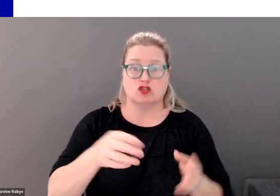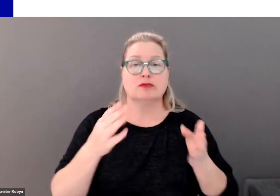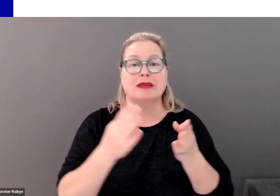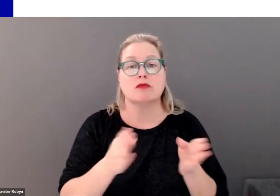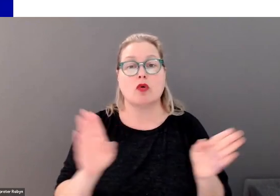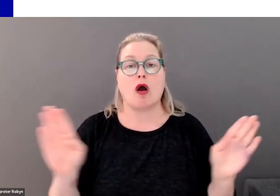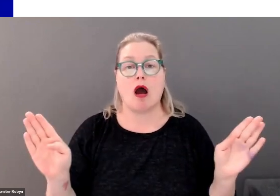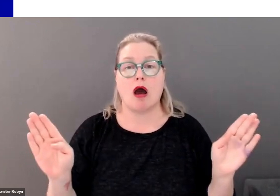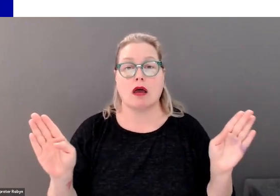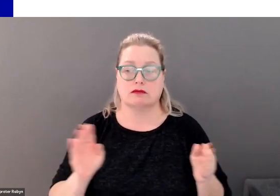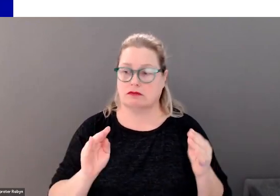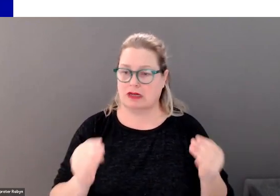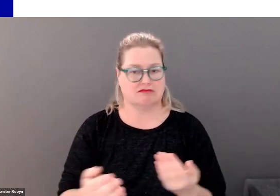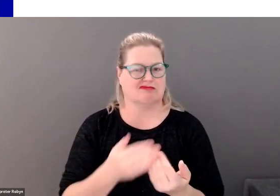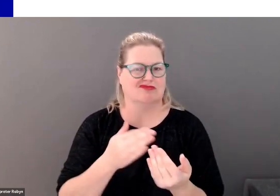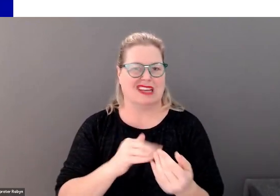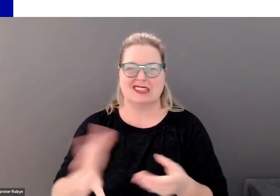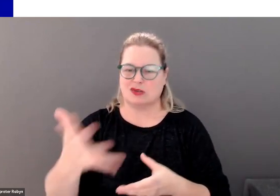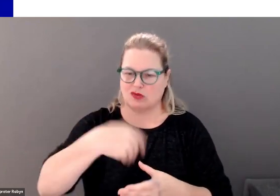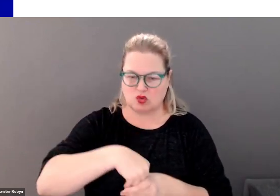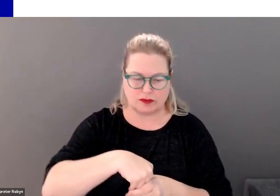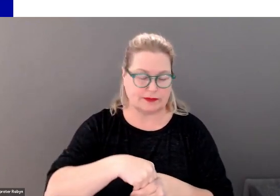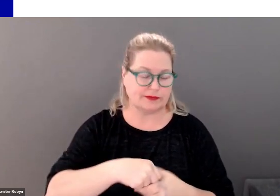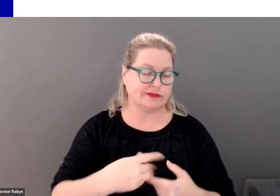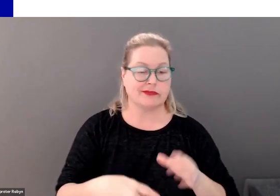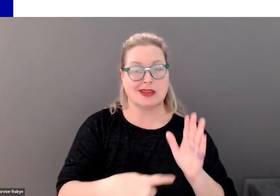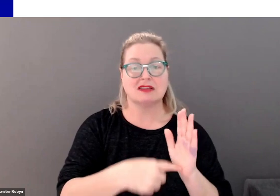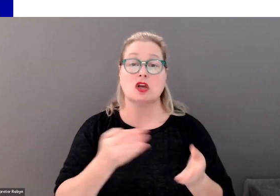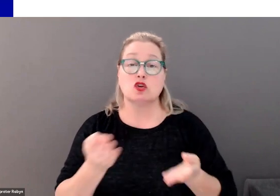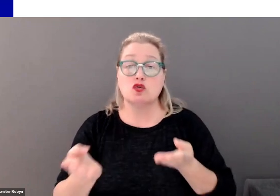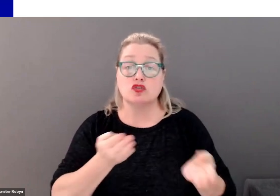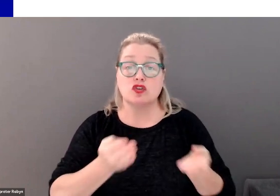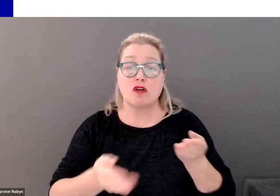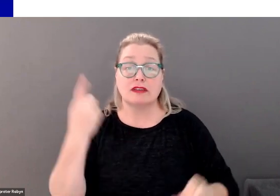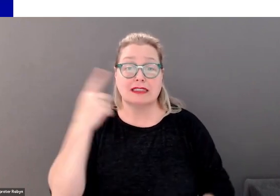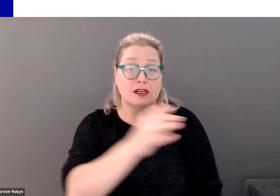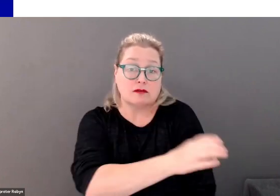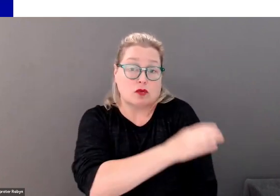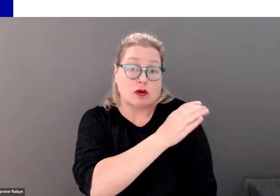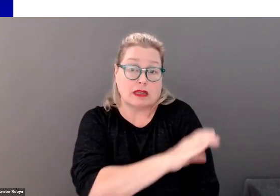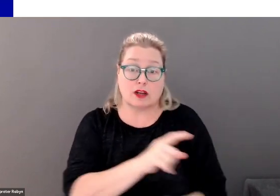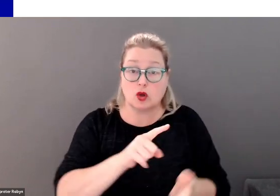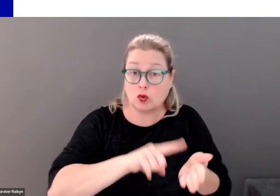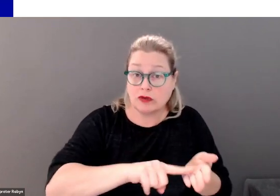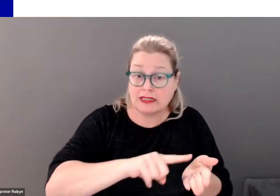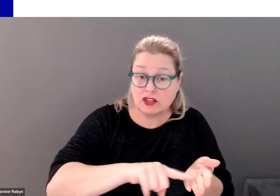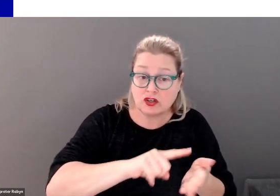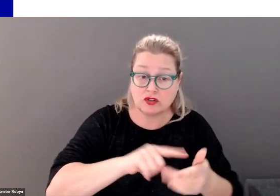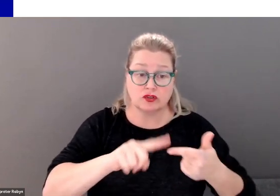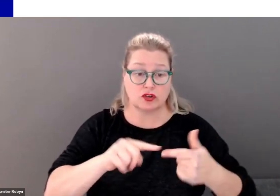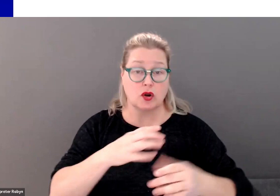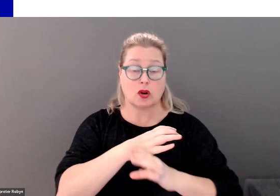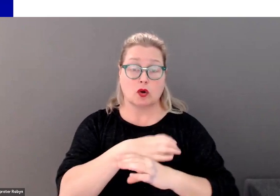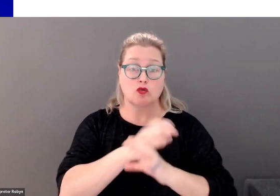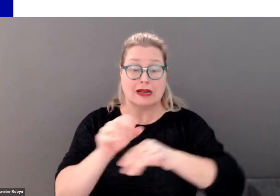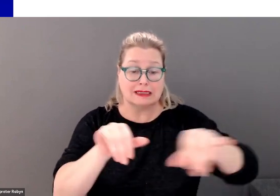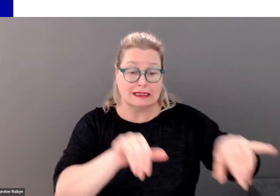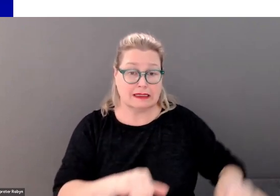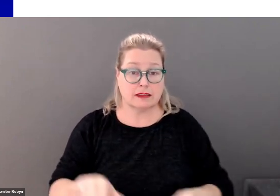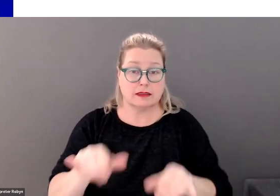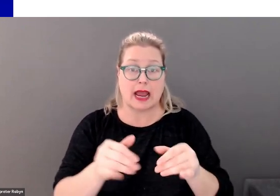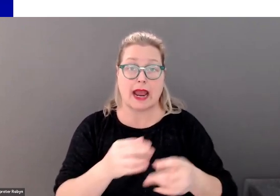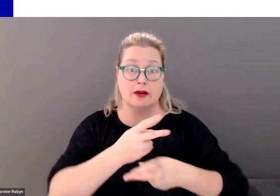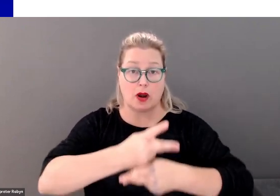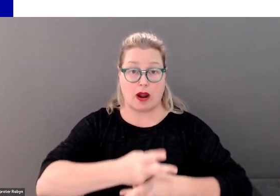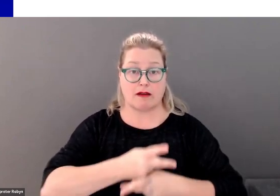inclusive, including, for example, services delivered as part of clinical research, crisis standard of care plans that